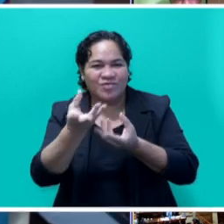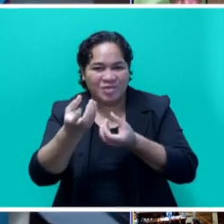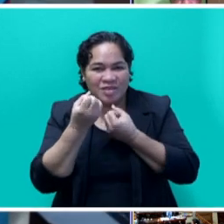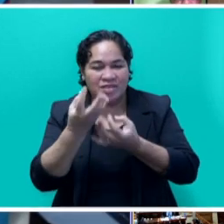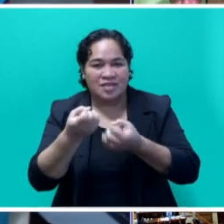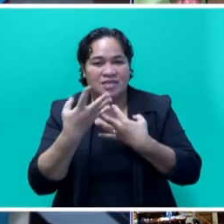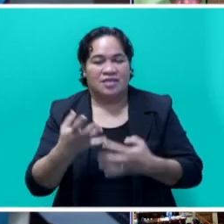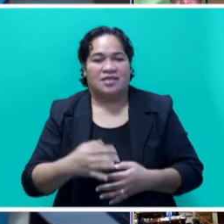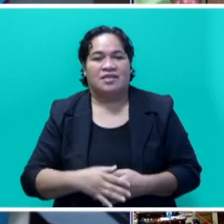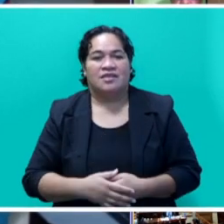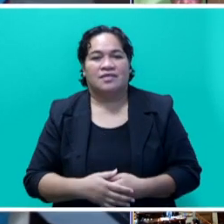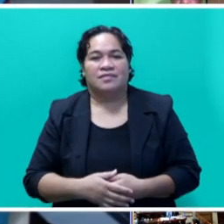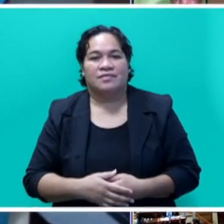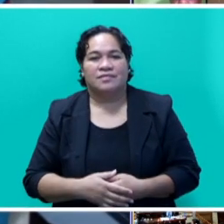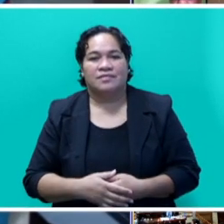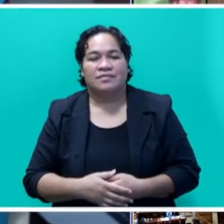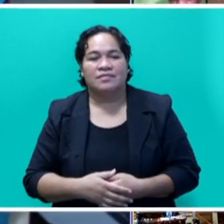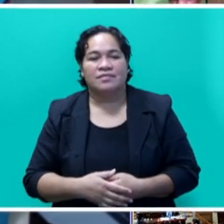Teams from the LTB